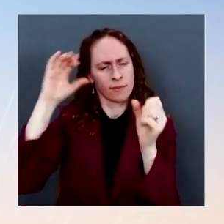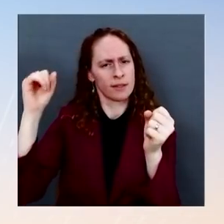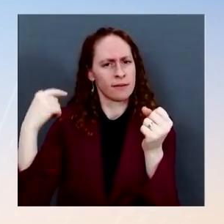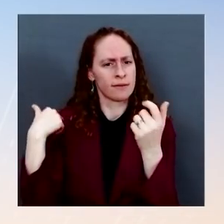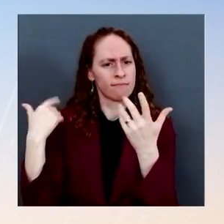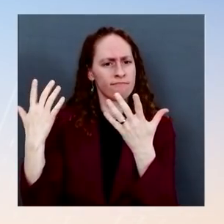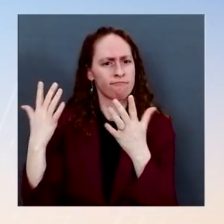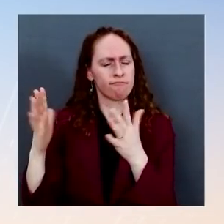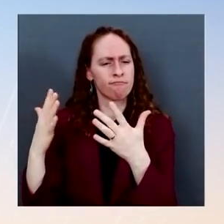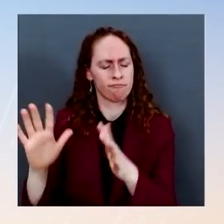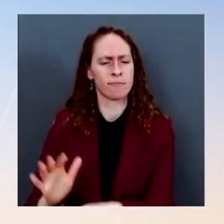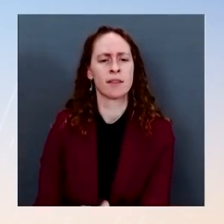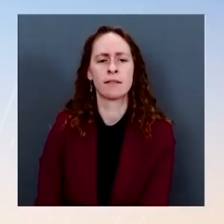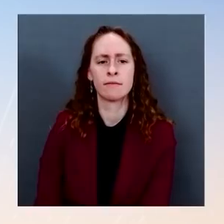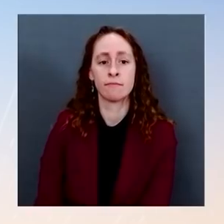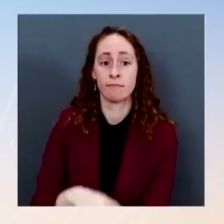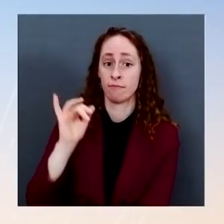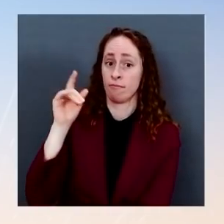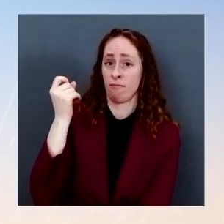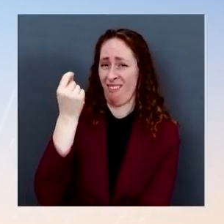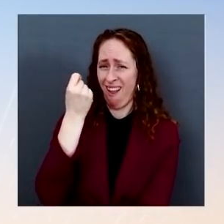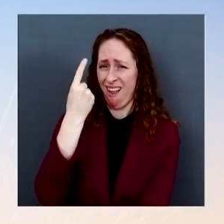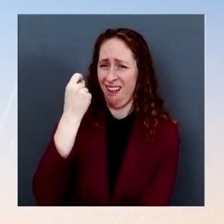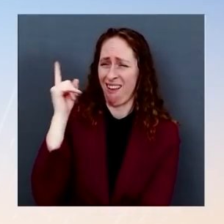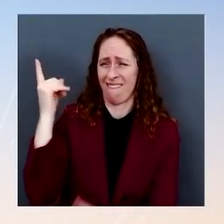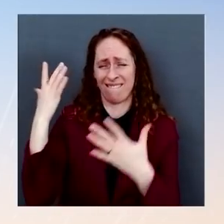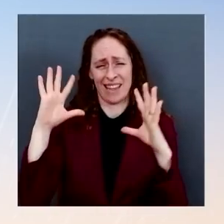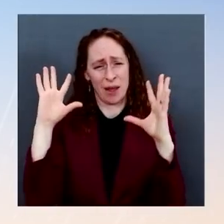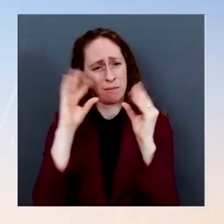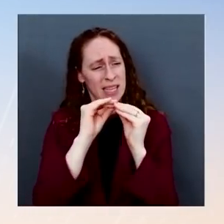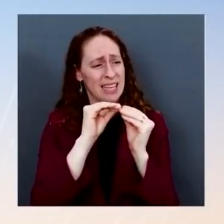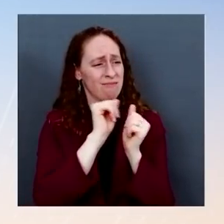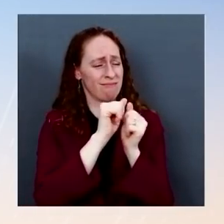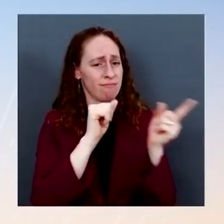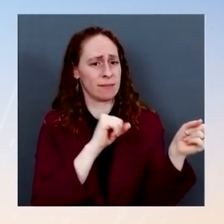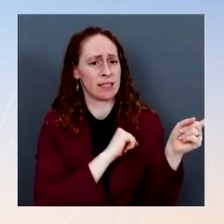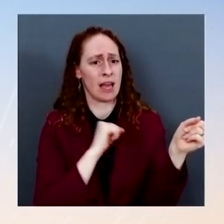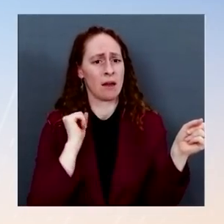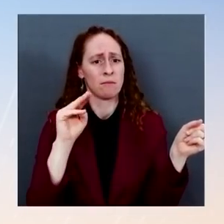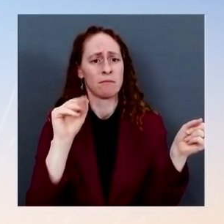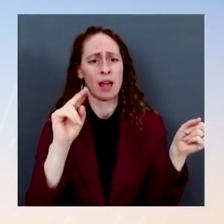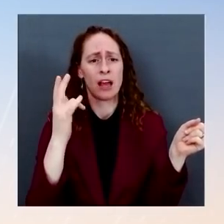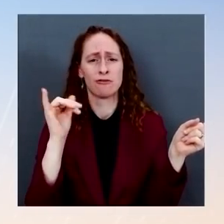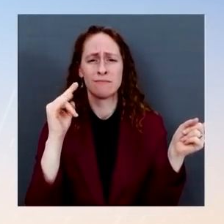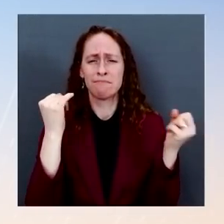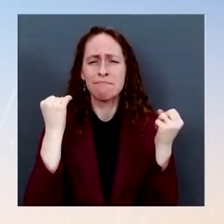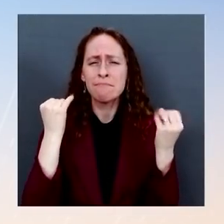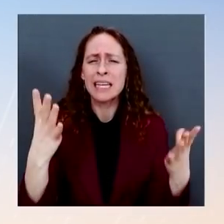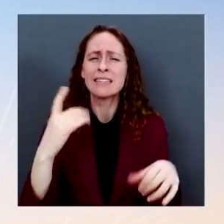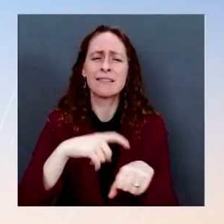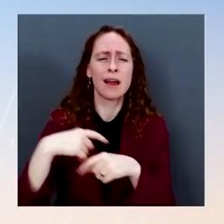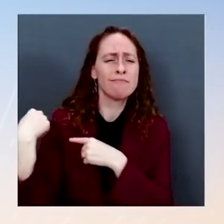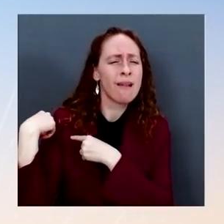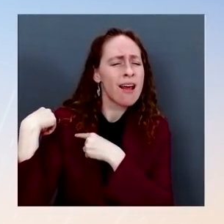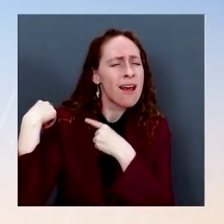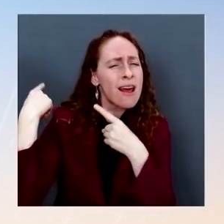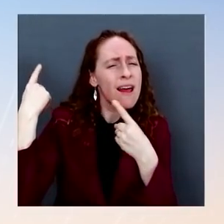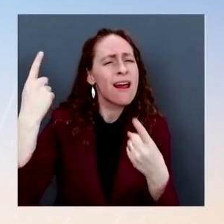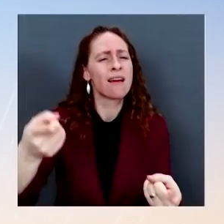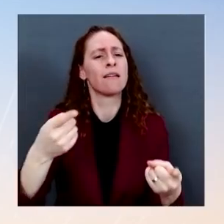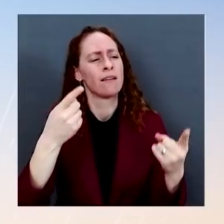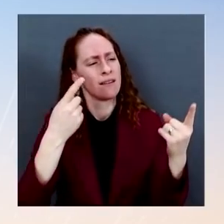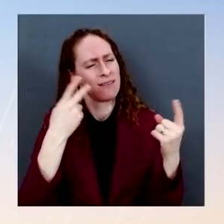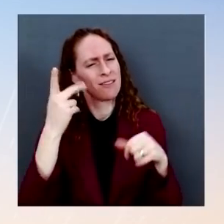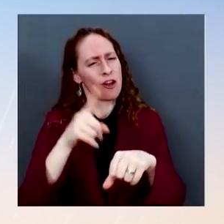They're longtime friends. That has not changed. And what's most on the president's mind is the risk of inaction. And if we do